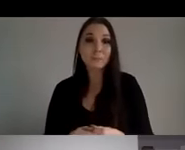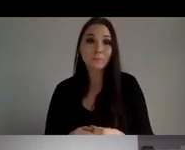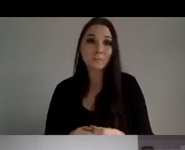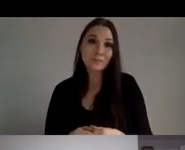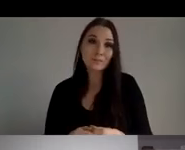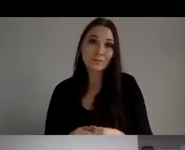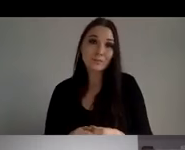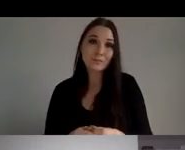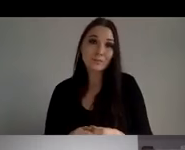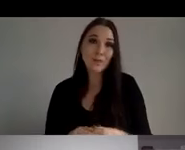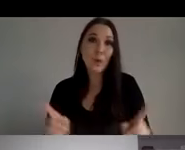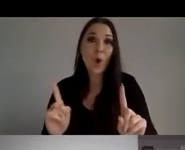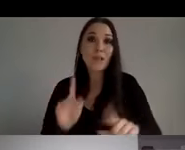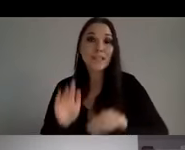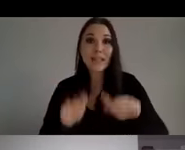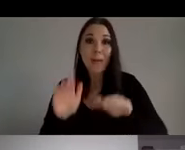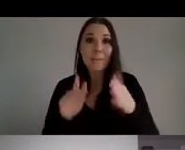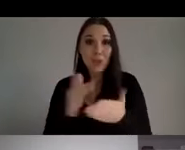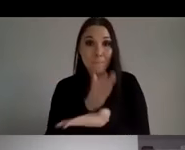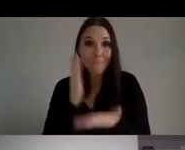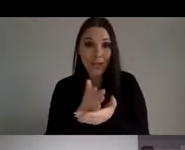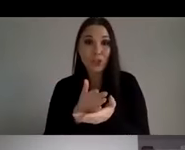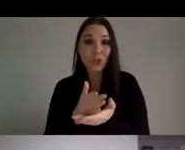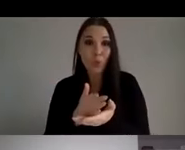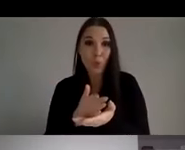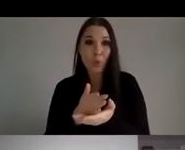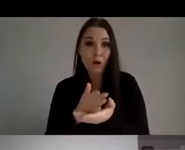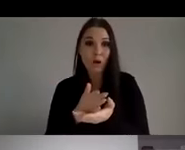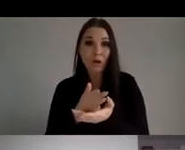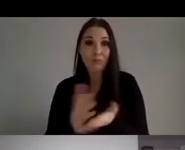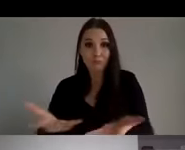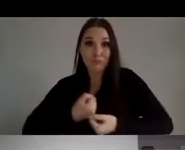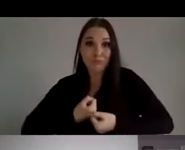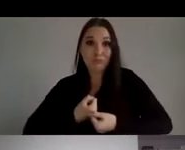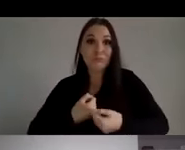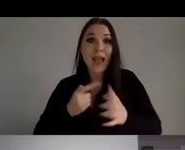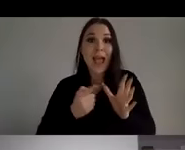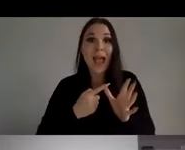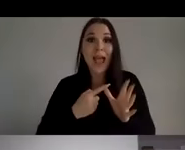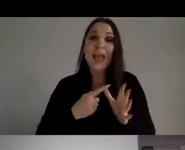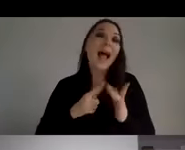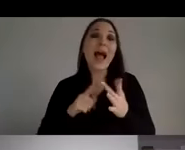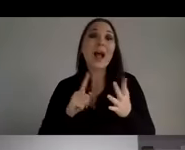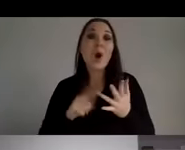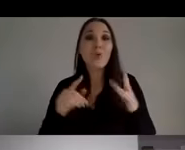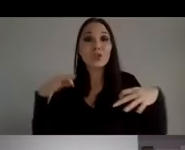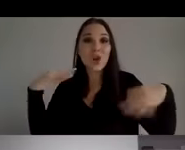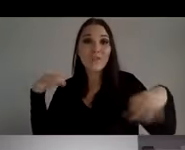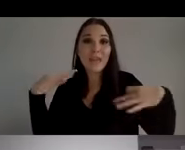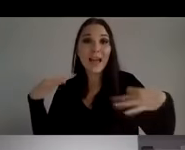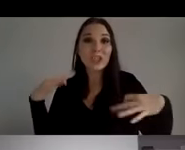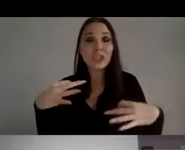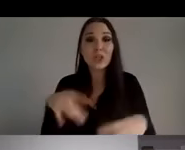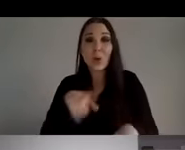What steps do you go through to ensure that you're going to get your ISO certification? Who do you